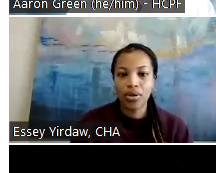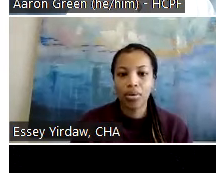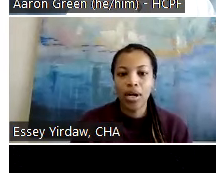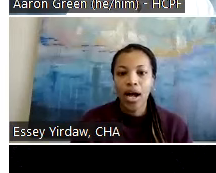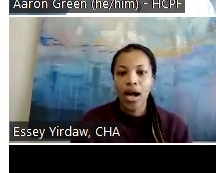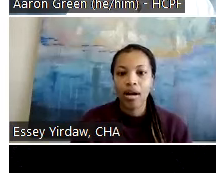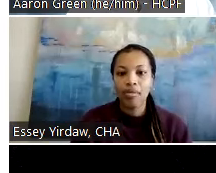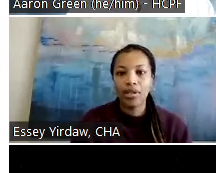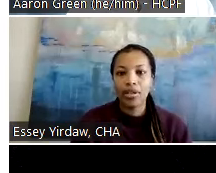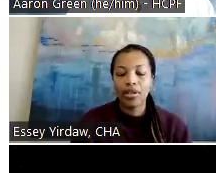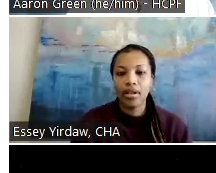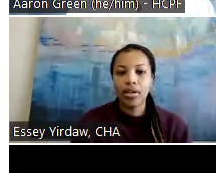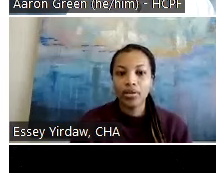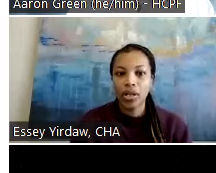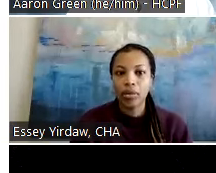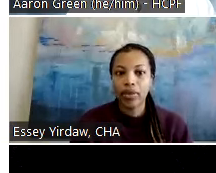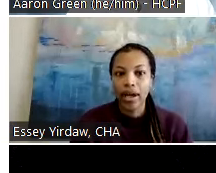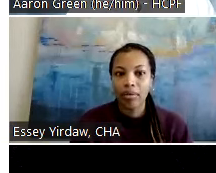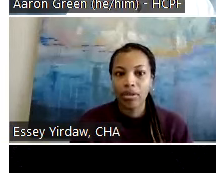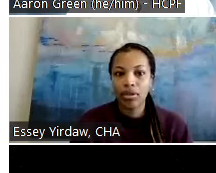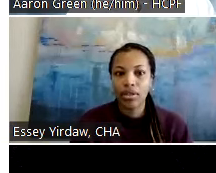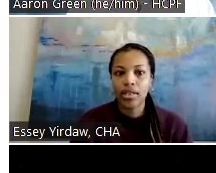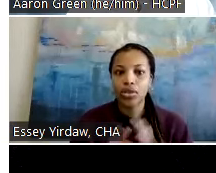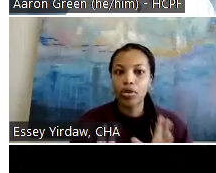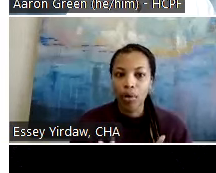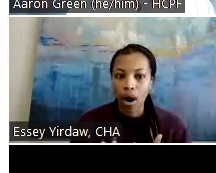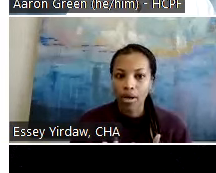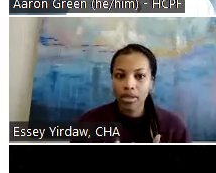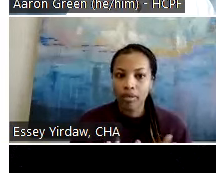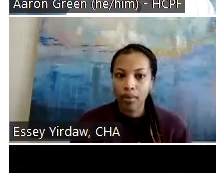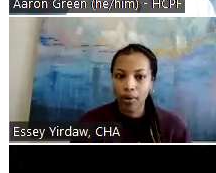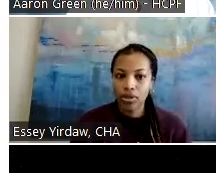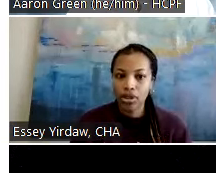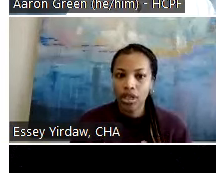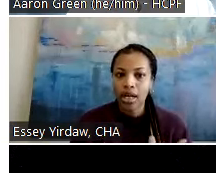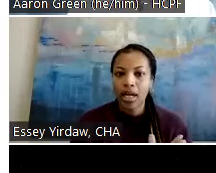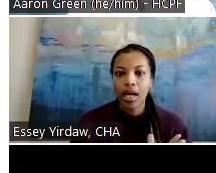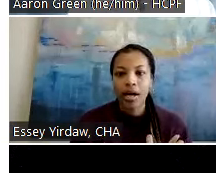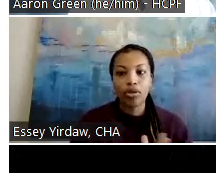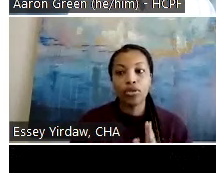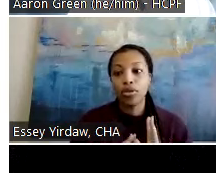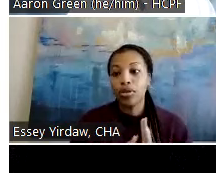And so in closing with them, it's a two-pronged approach.